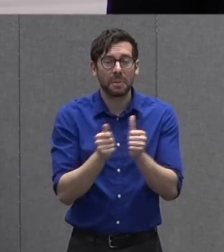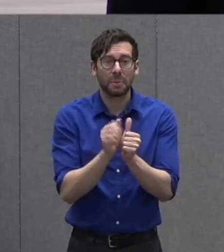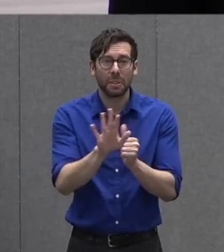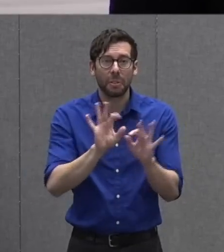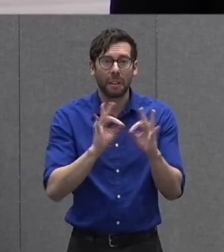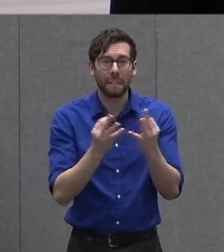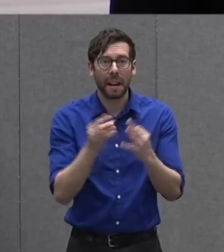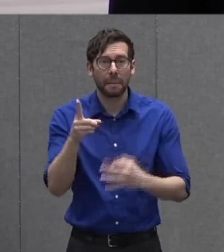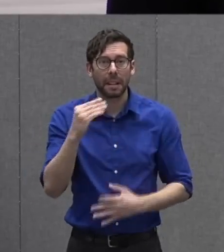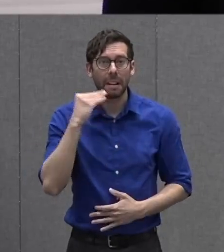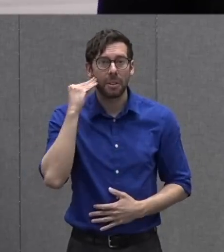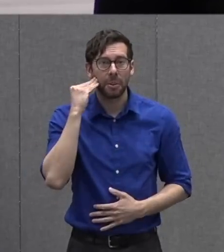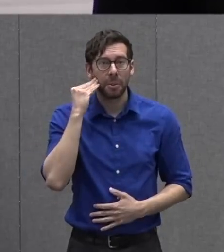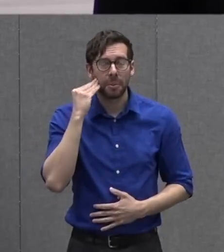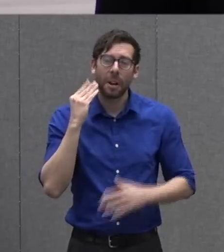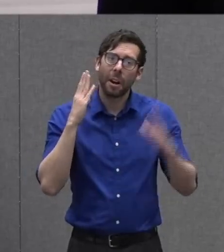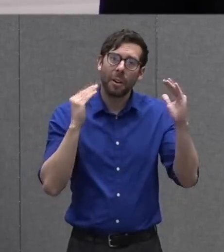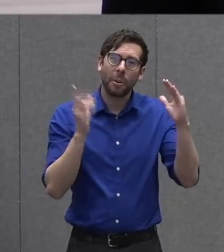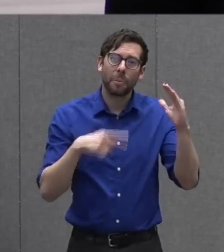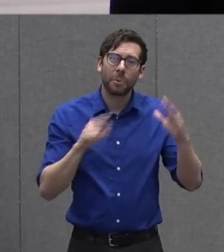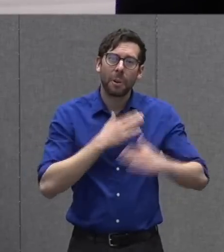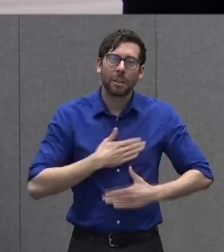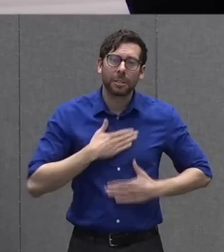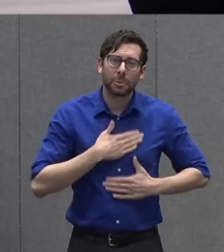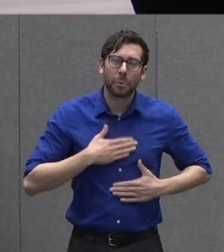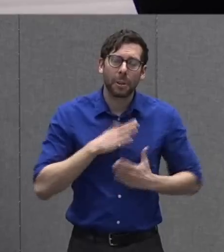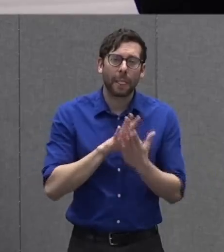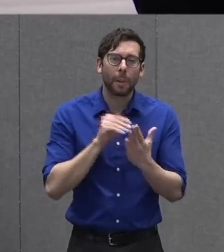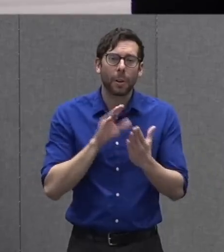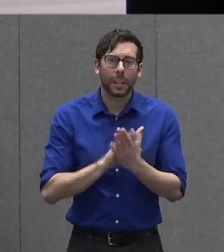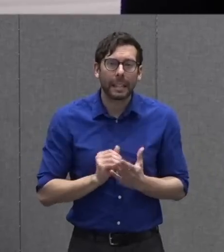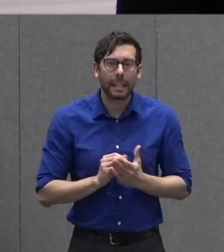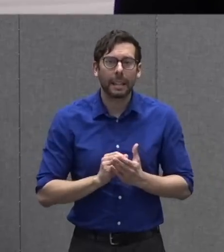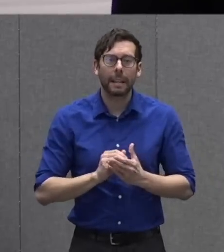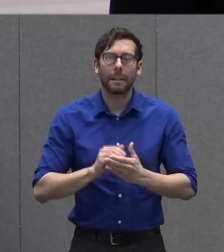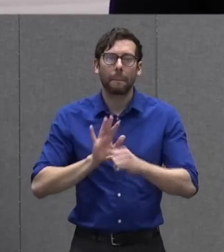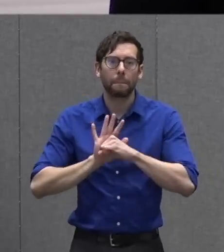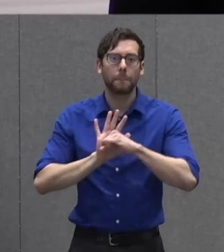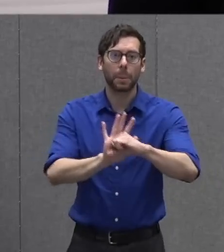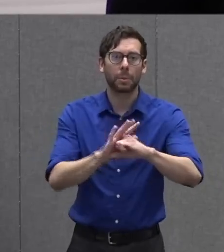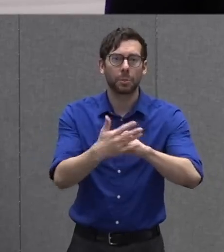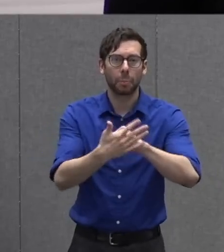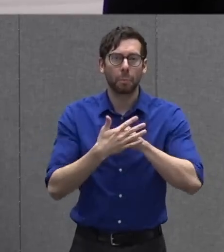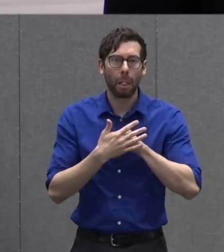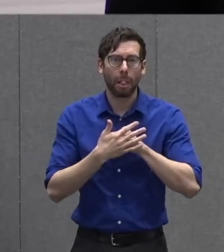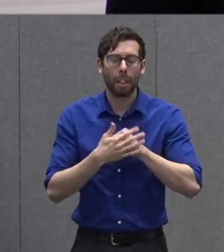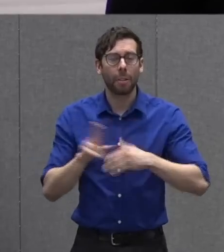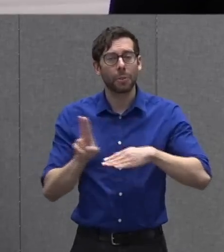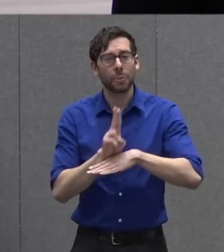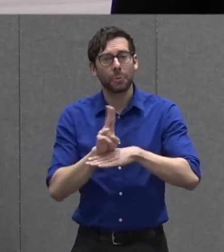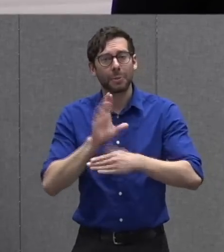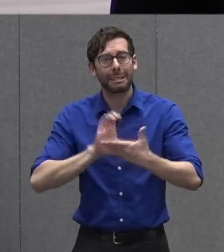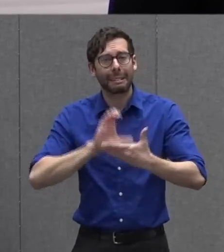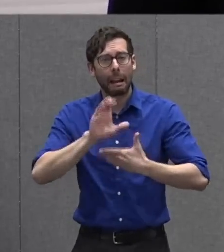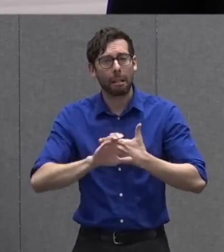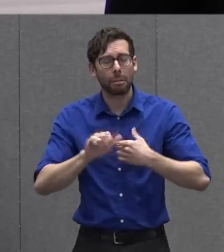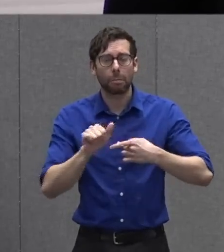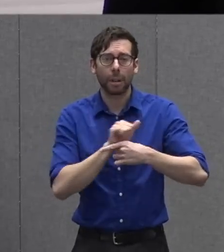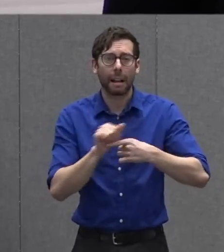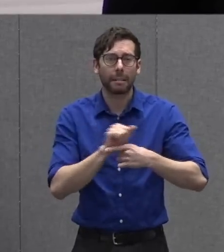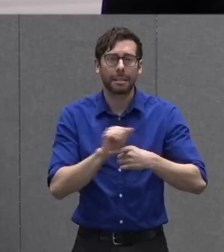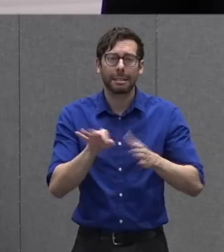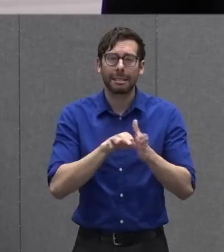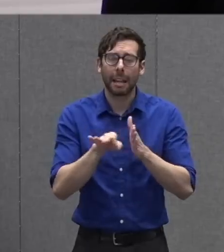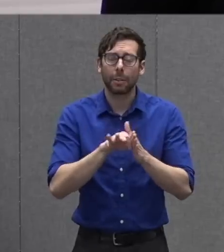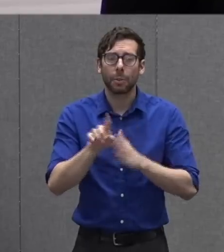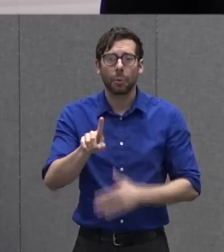about push and pull, about using a calendar, and about practicing counting to 100. Thank you for joining us for another day of